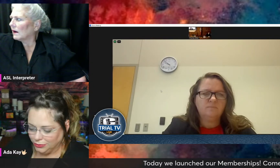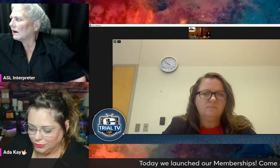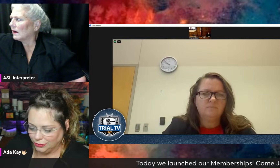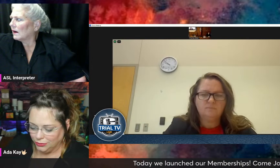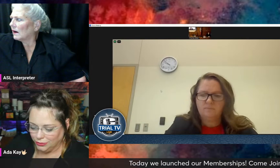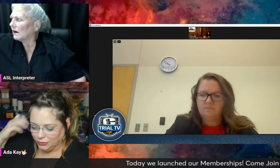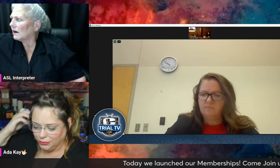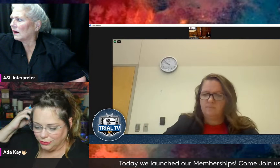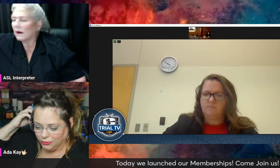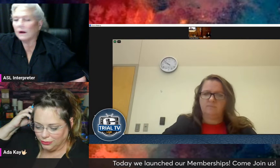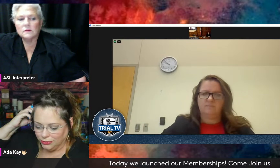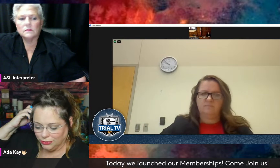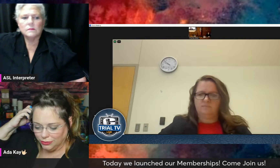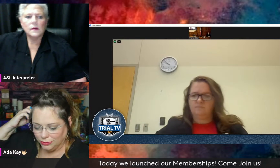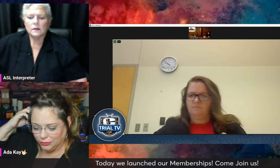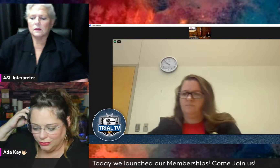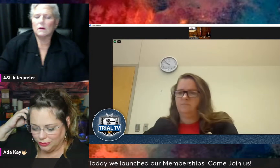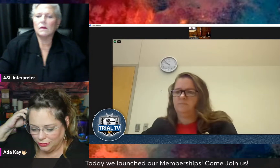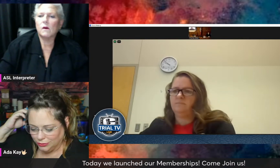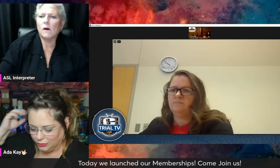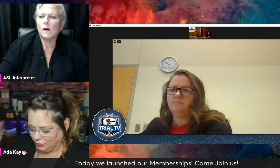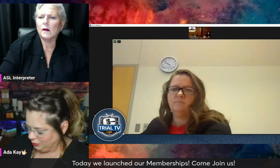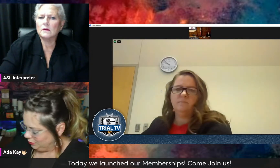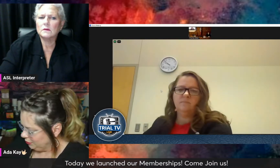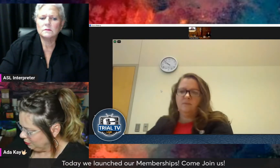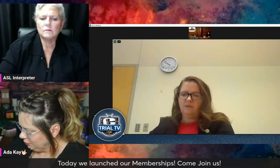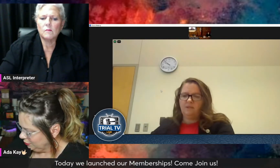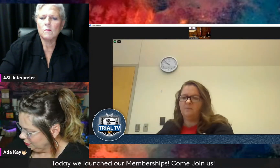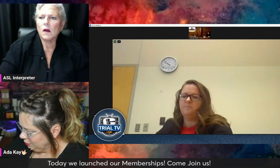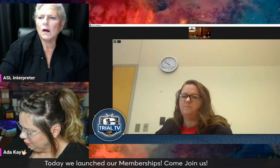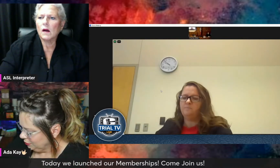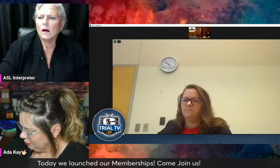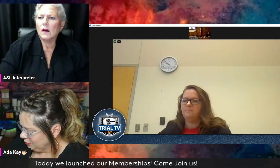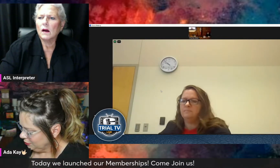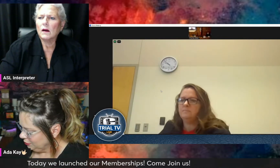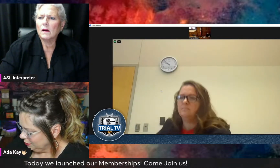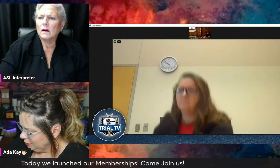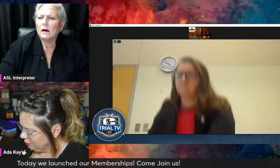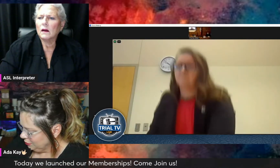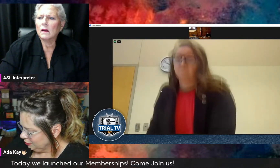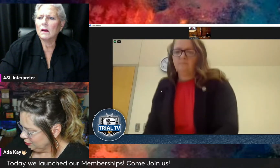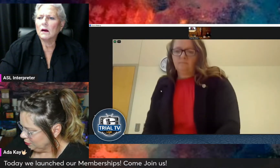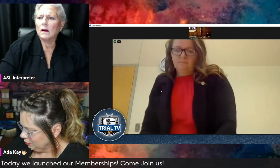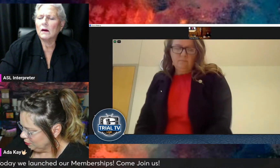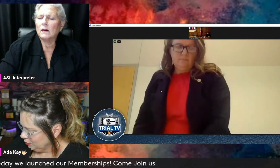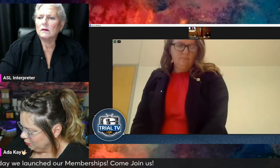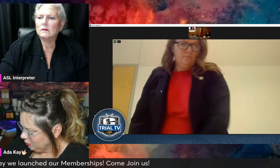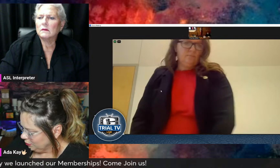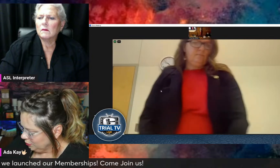Joe Moret. Okay. Thank you, ma'am. Thank you, Ms. Schmeiser.